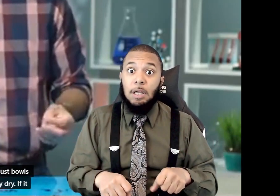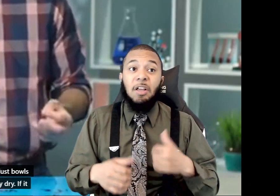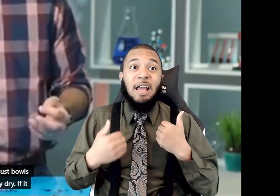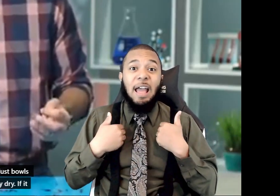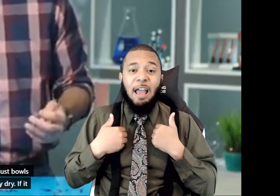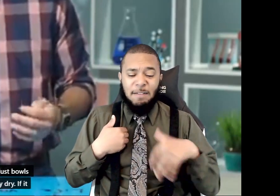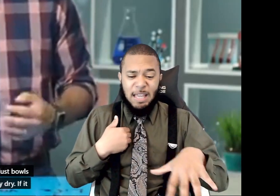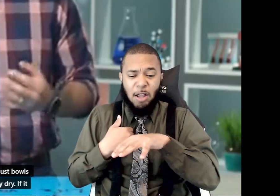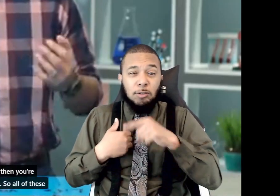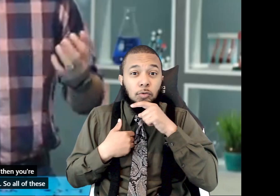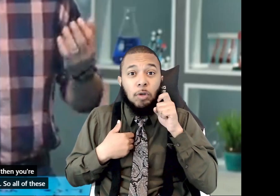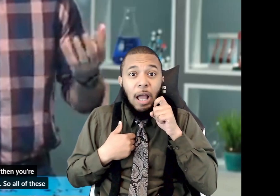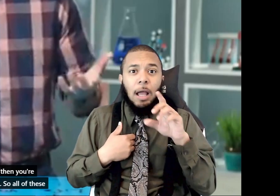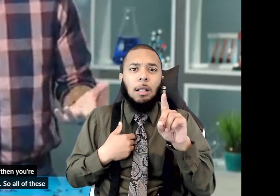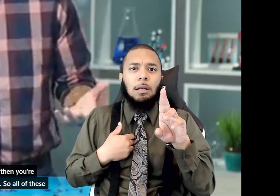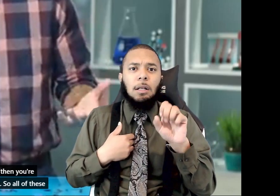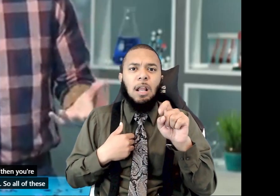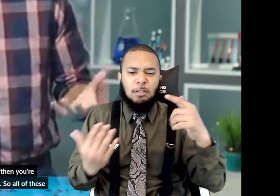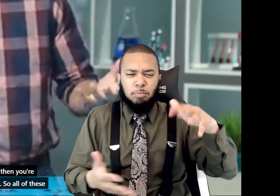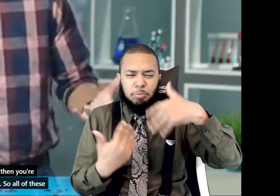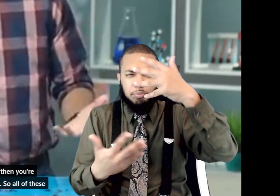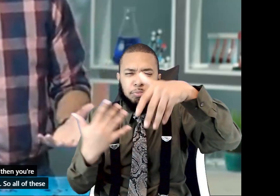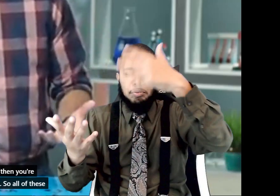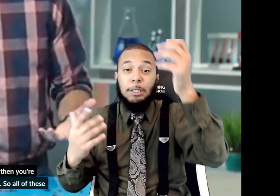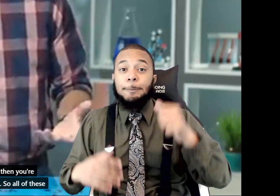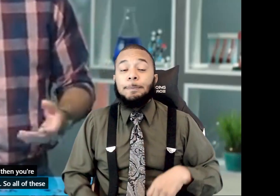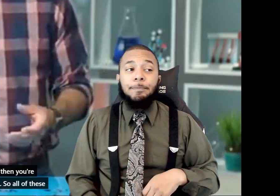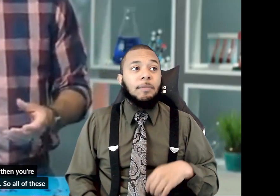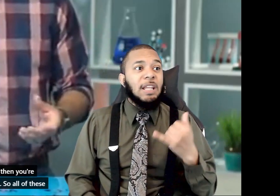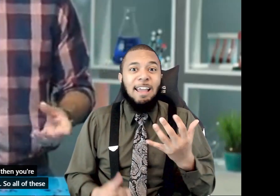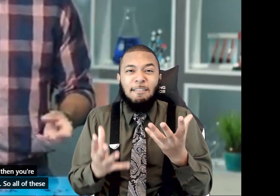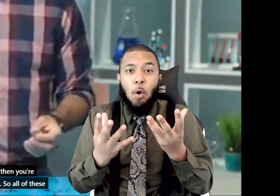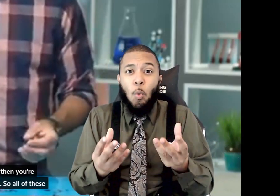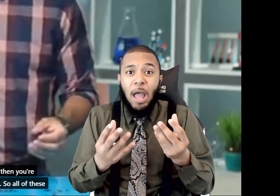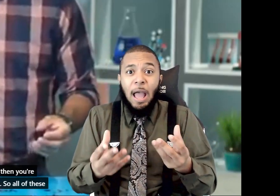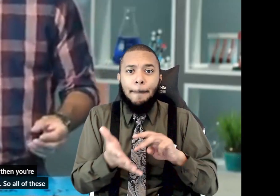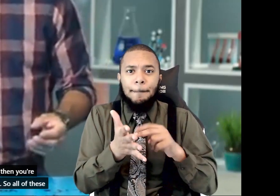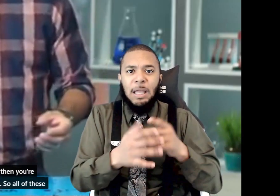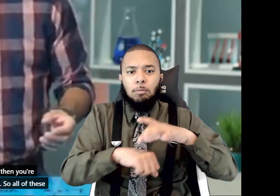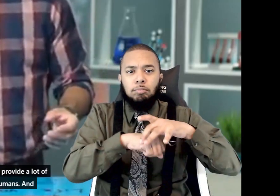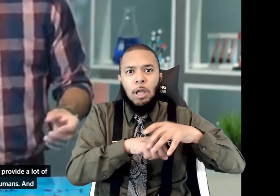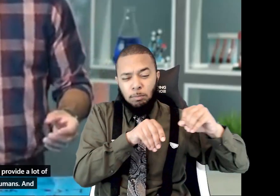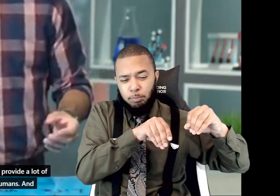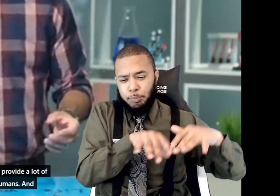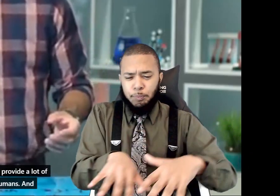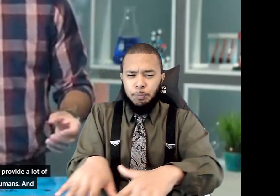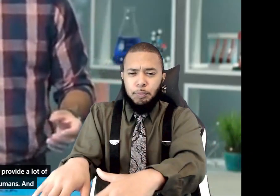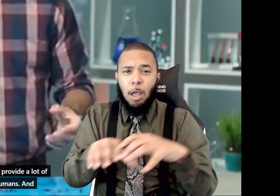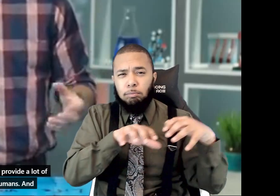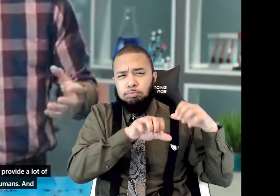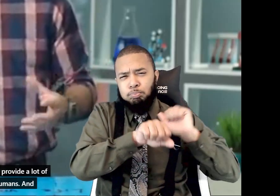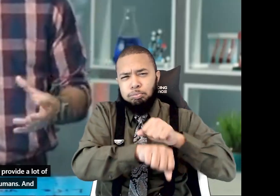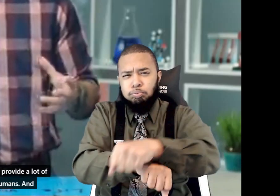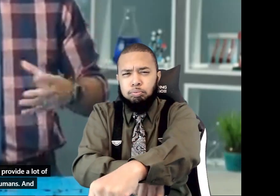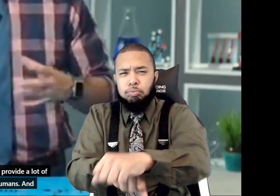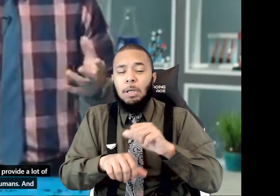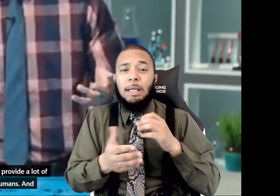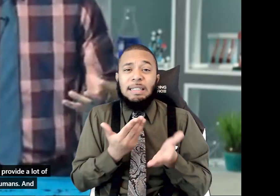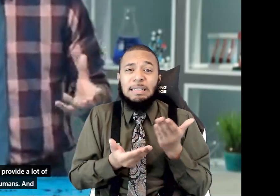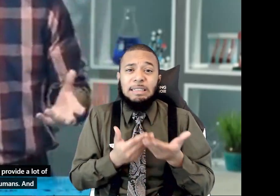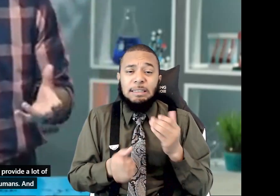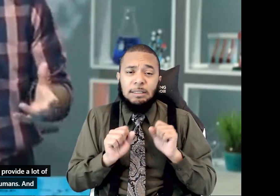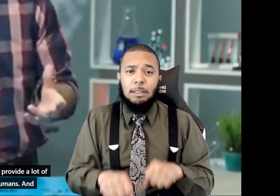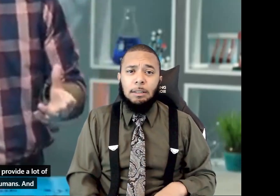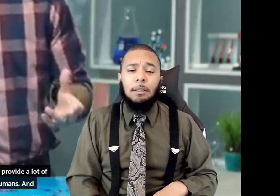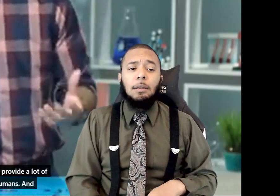gets incredibly dry. If it gets incredibly wet, then you're experiencing mudslides. So all of these things working together provide a lot